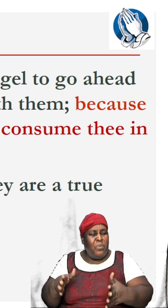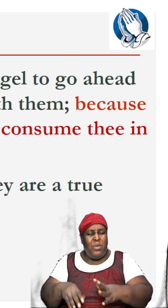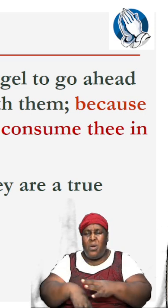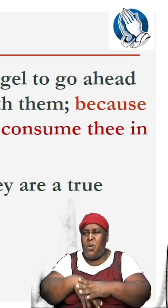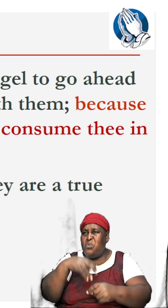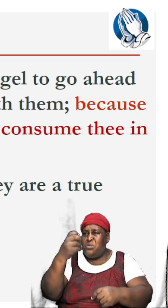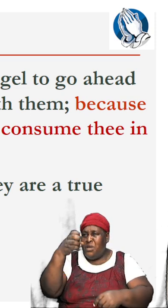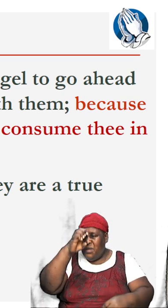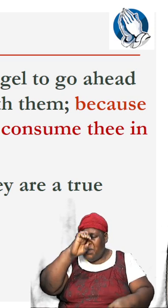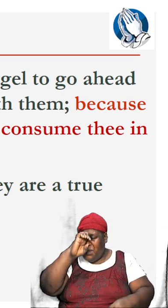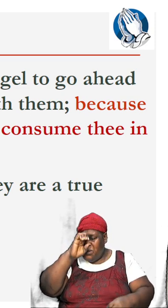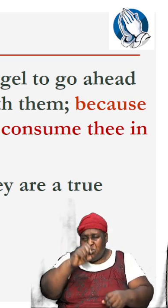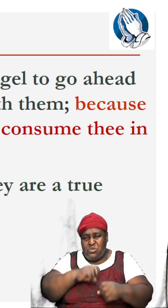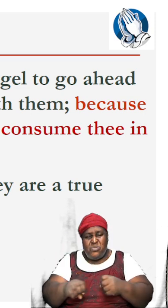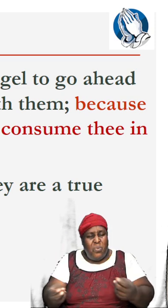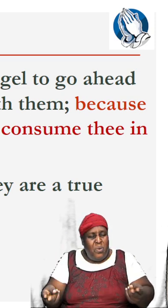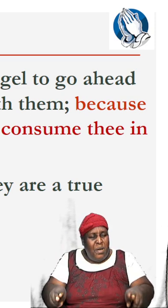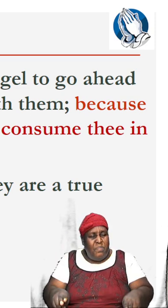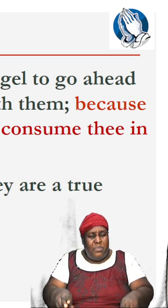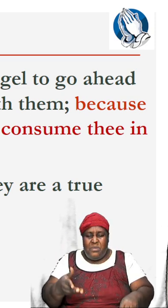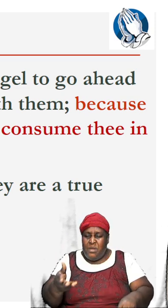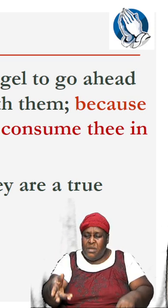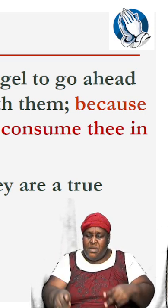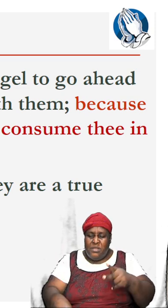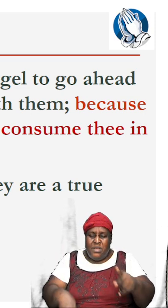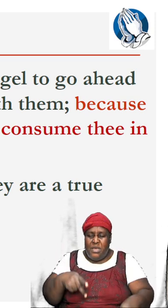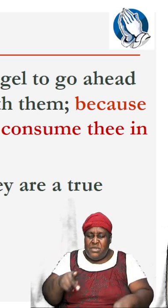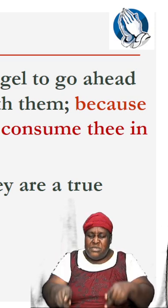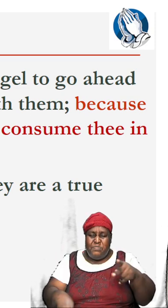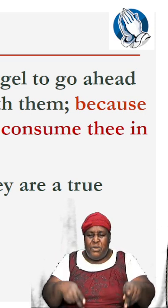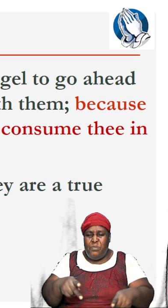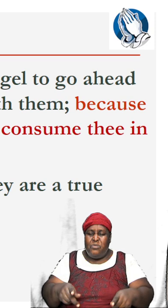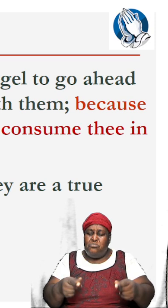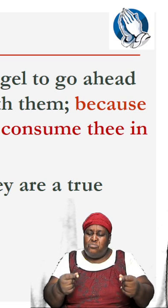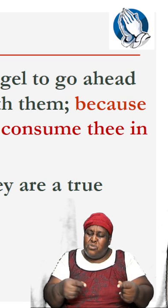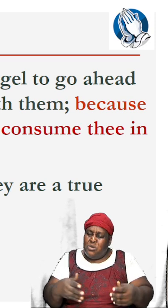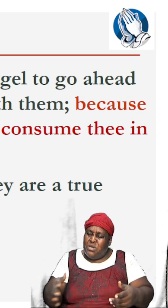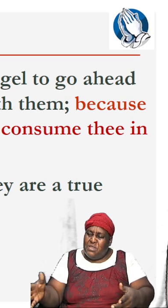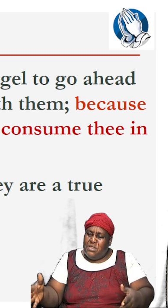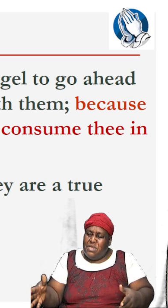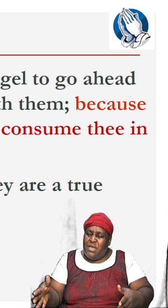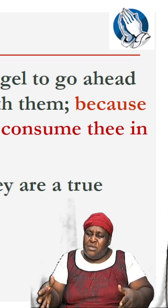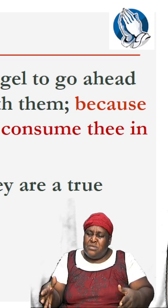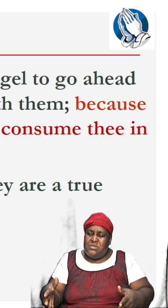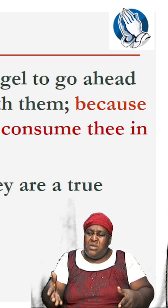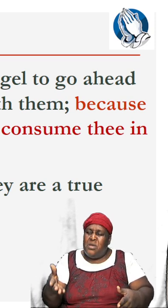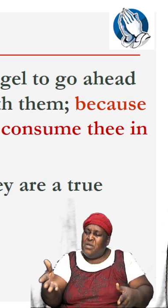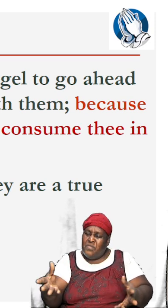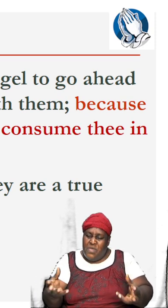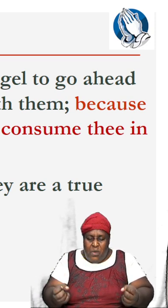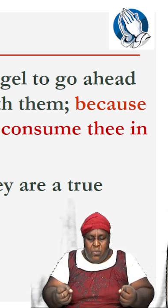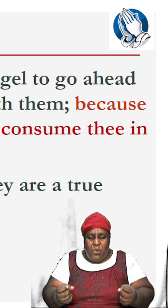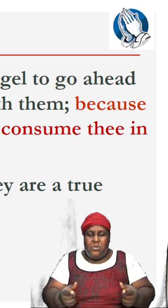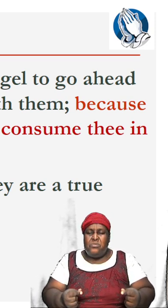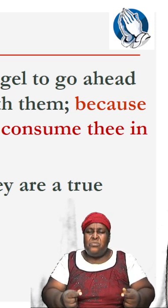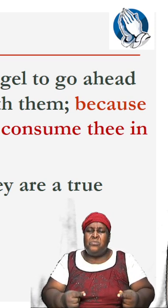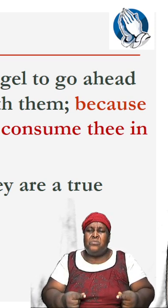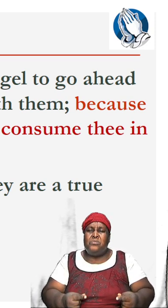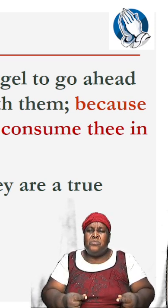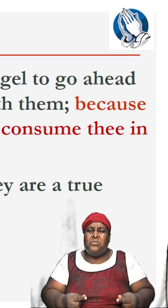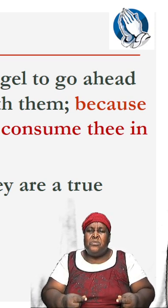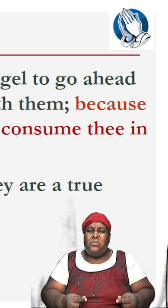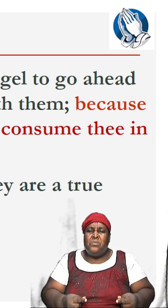And it so happened that these people, praise God, were doing things that they wanted to do. Amen. When they talk about